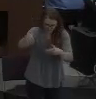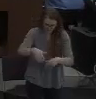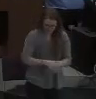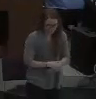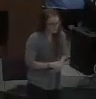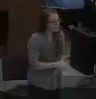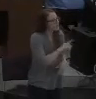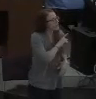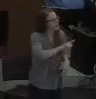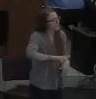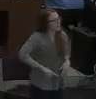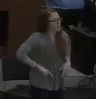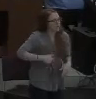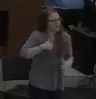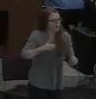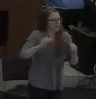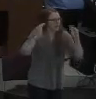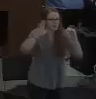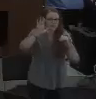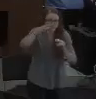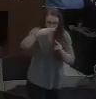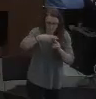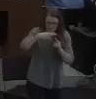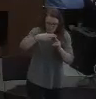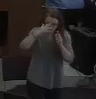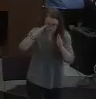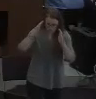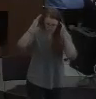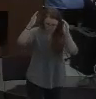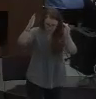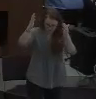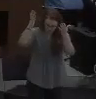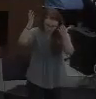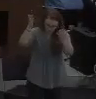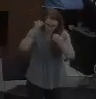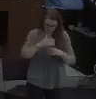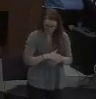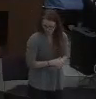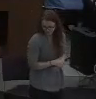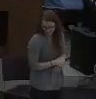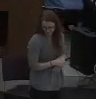high. Lord, I lift your name on